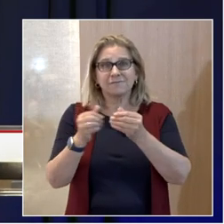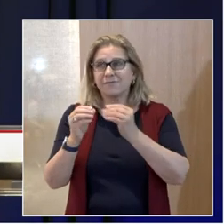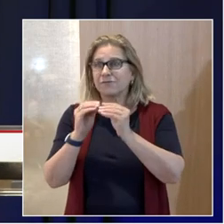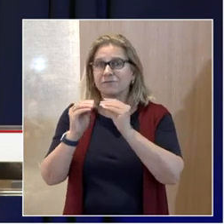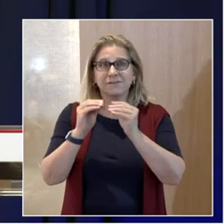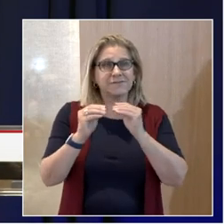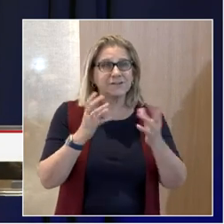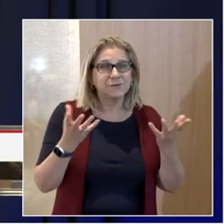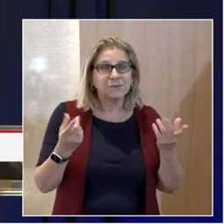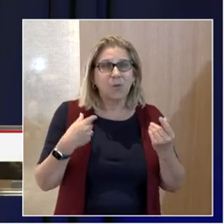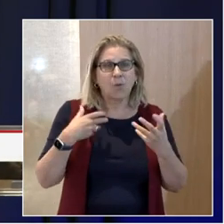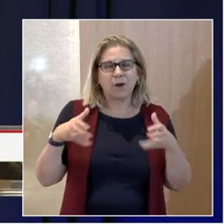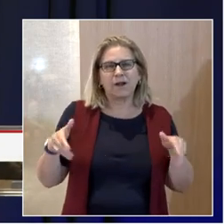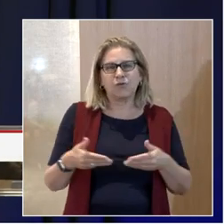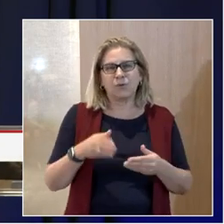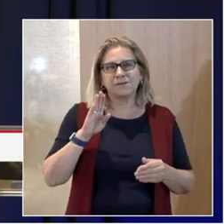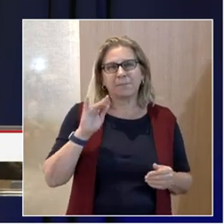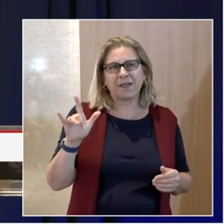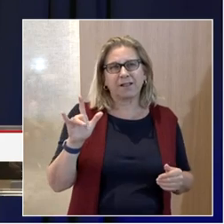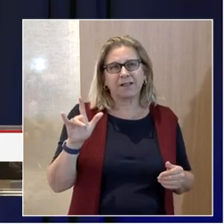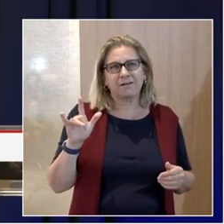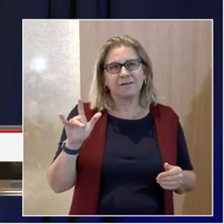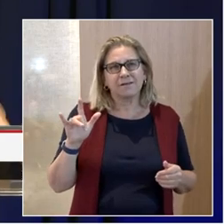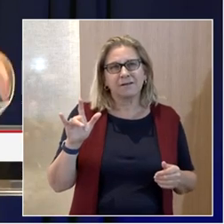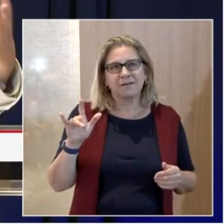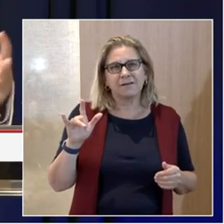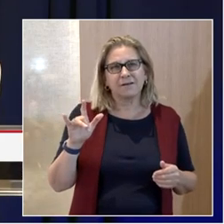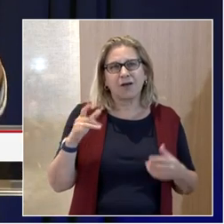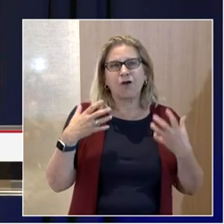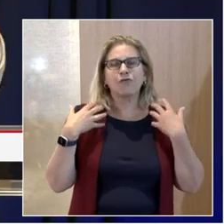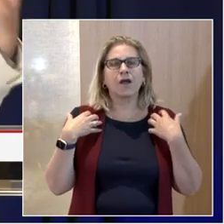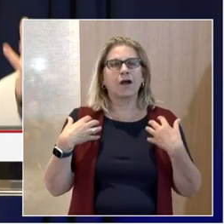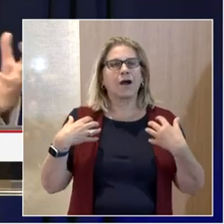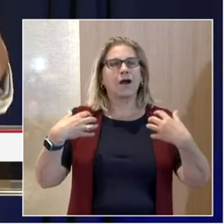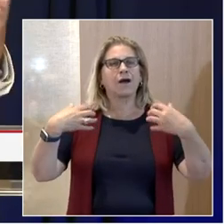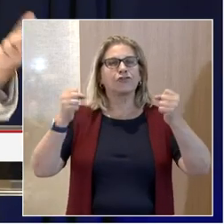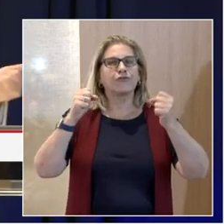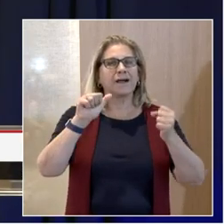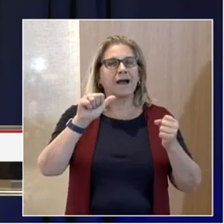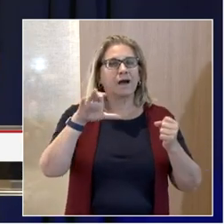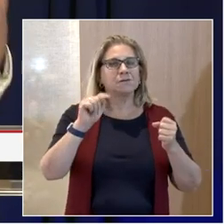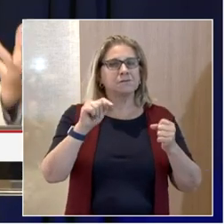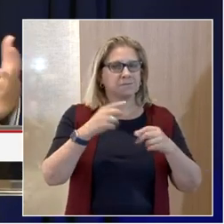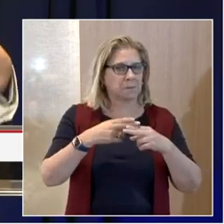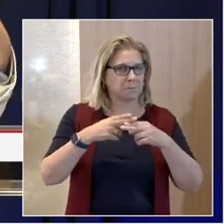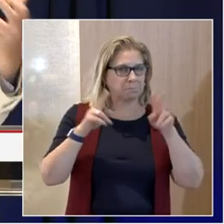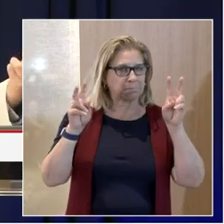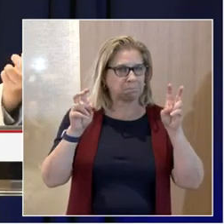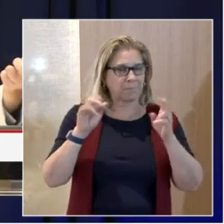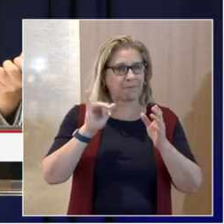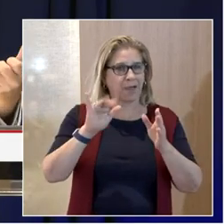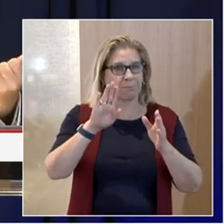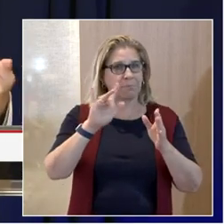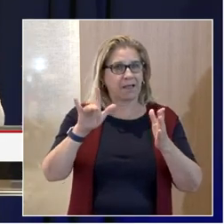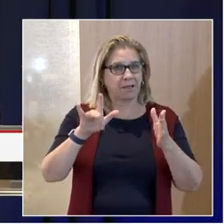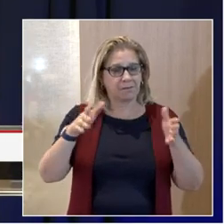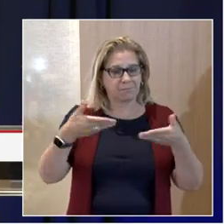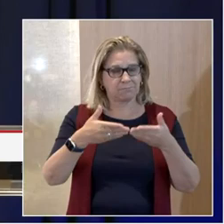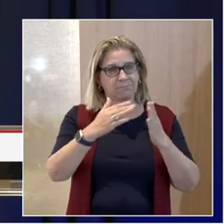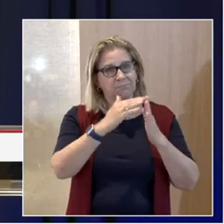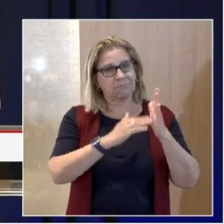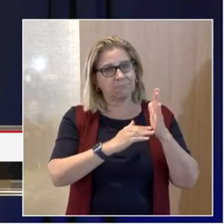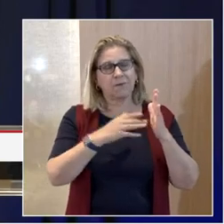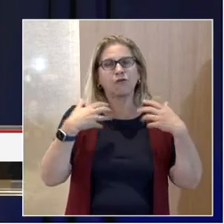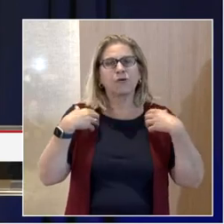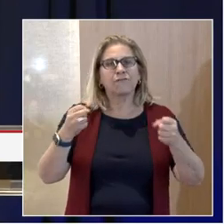bids called the Recovery Act, and it was all about recovery for the downtown Golden Triangle. And